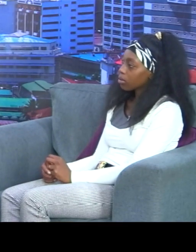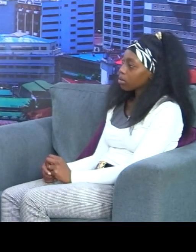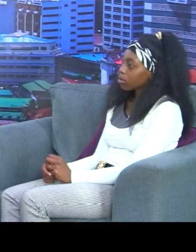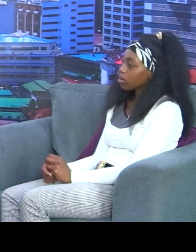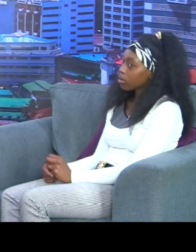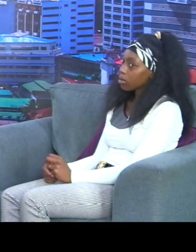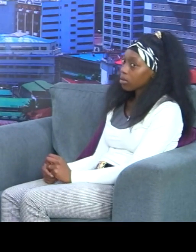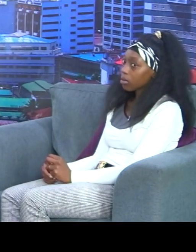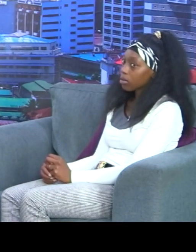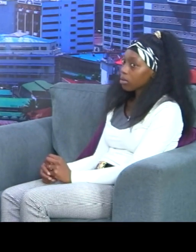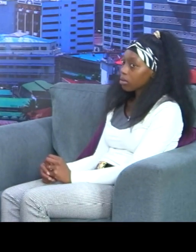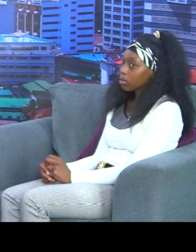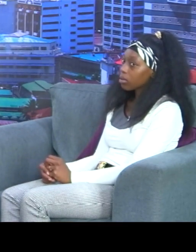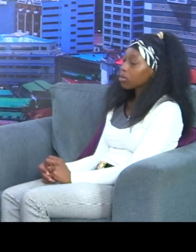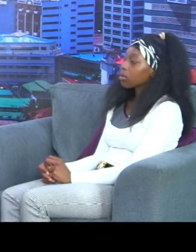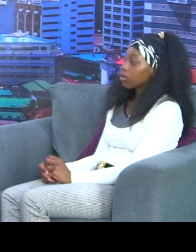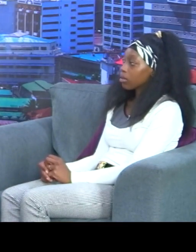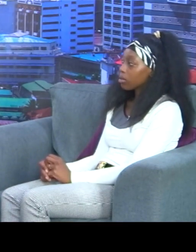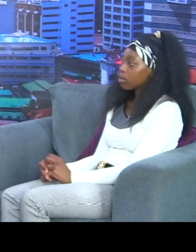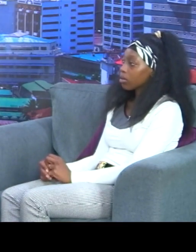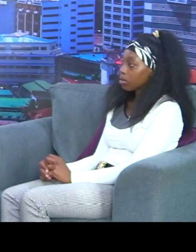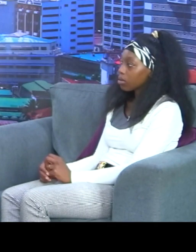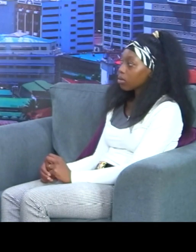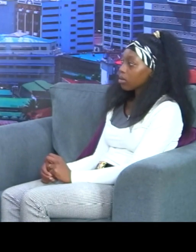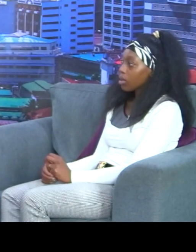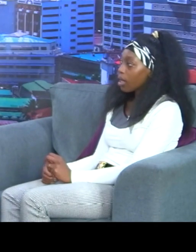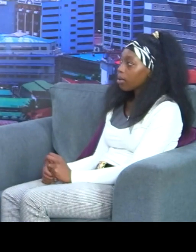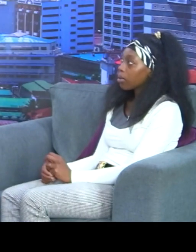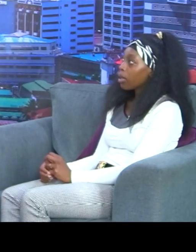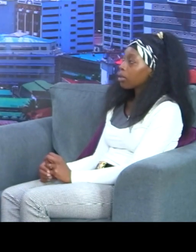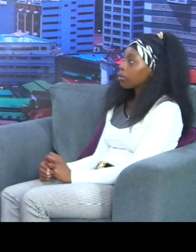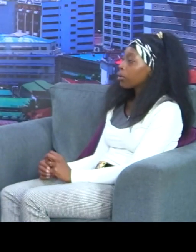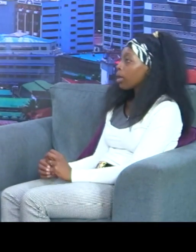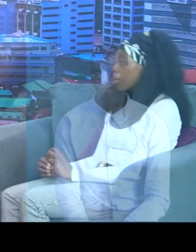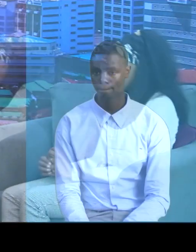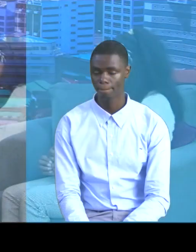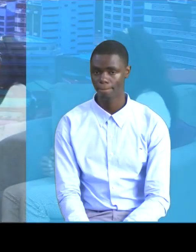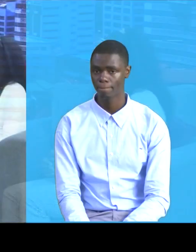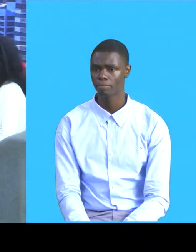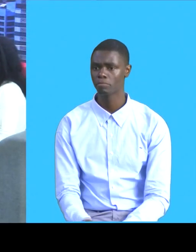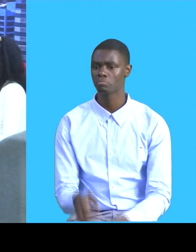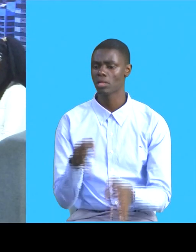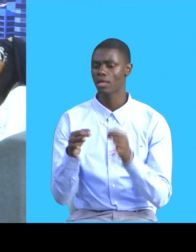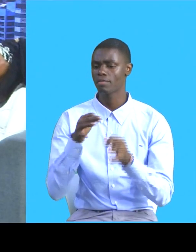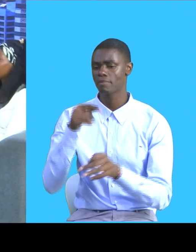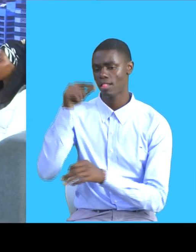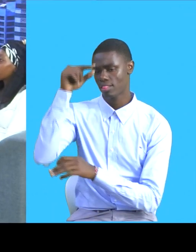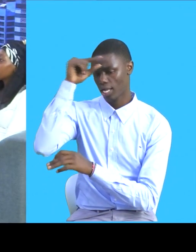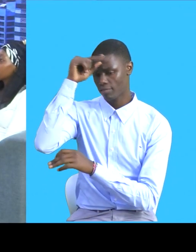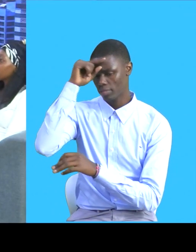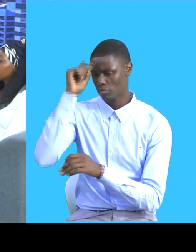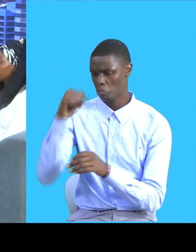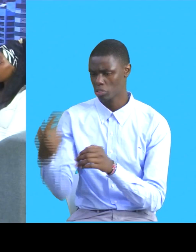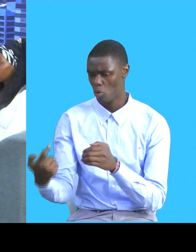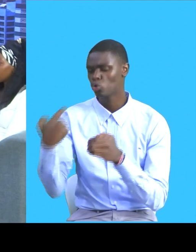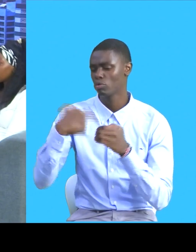do that? Because you can imagine even for the deaf, communication is also a barrier. Yeah. If the government can chip in there,